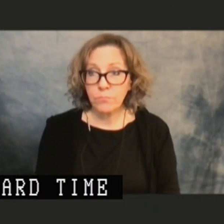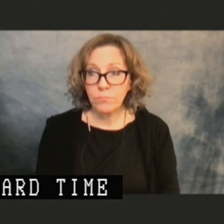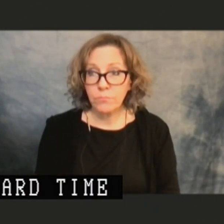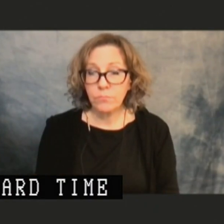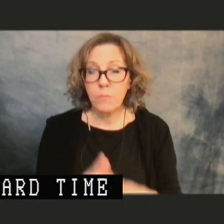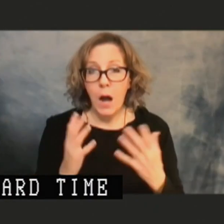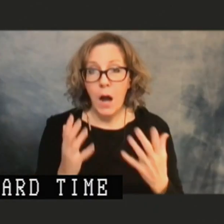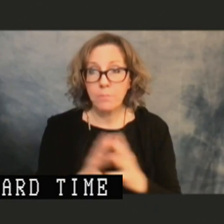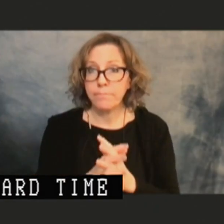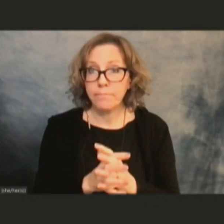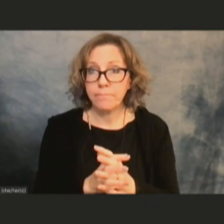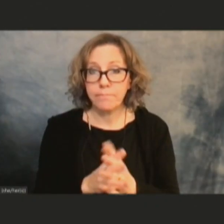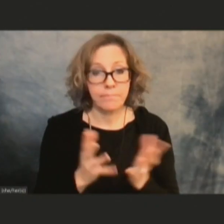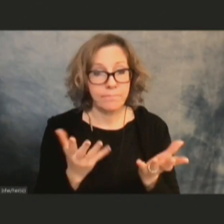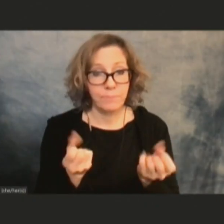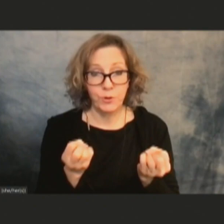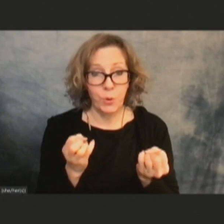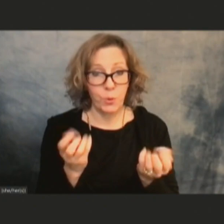Yeah.